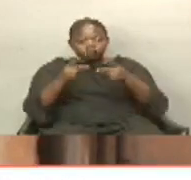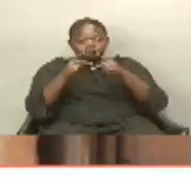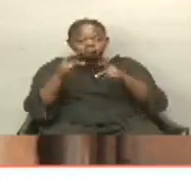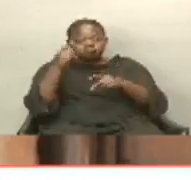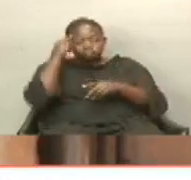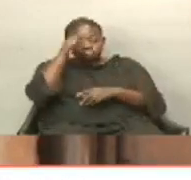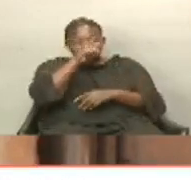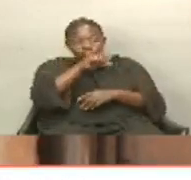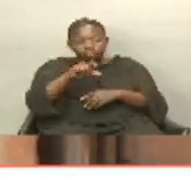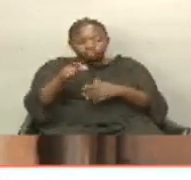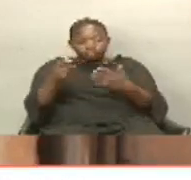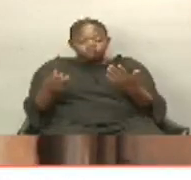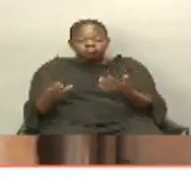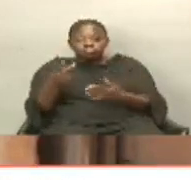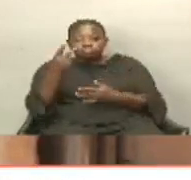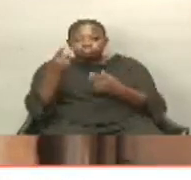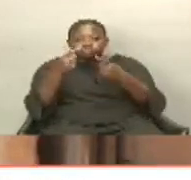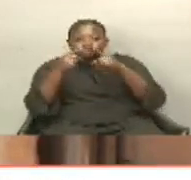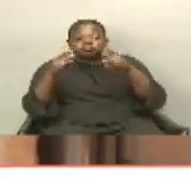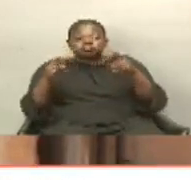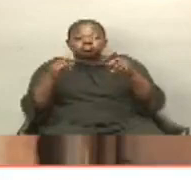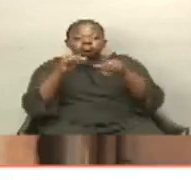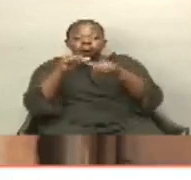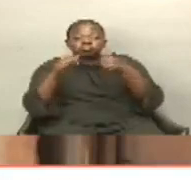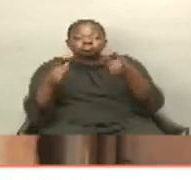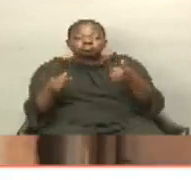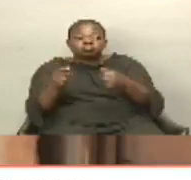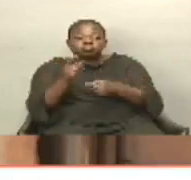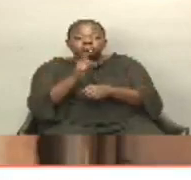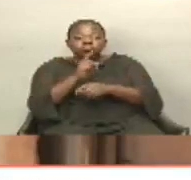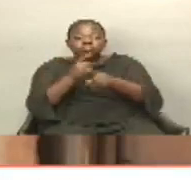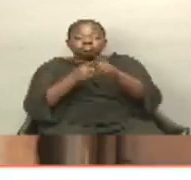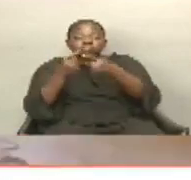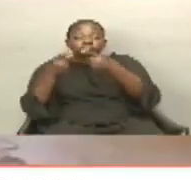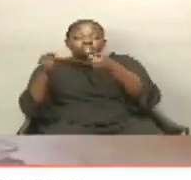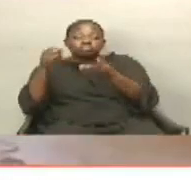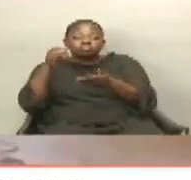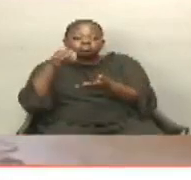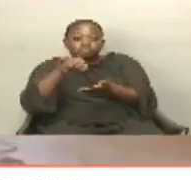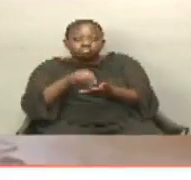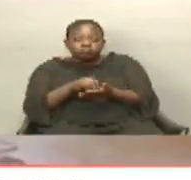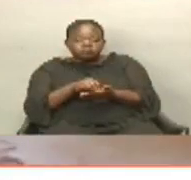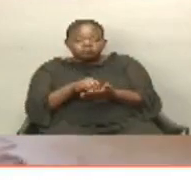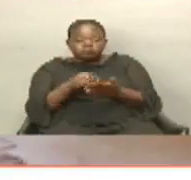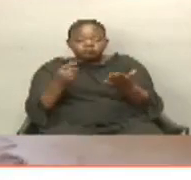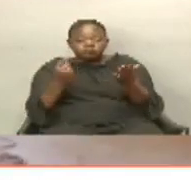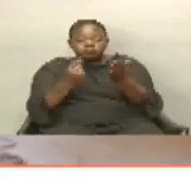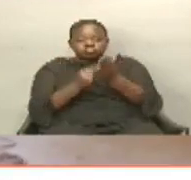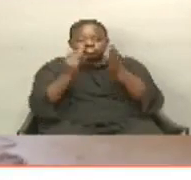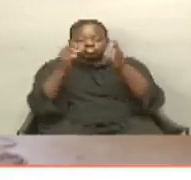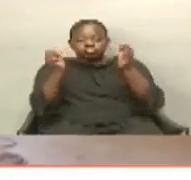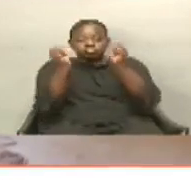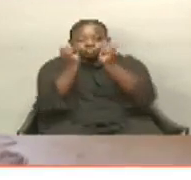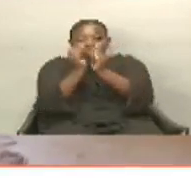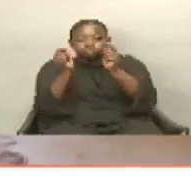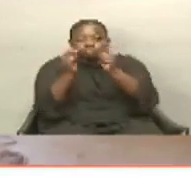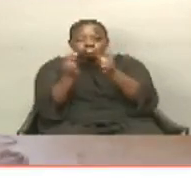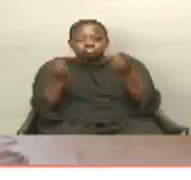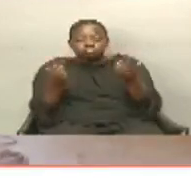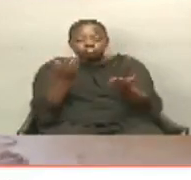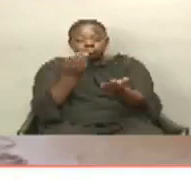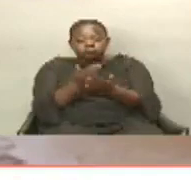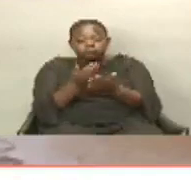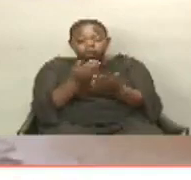for a week or two. But it takes like a few months to start again. Kwalo bana Uganda bakwatiddwa ko ne basaba investor